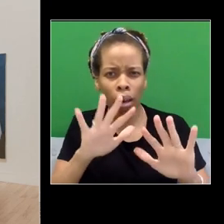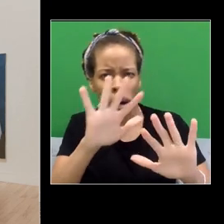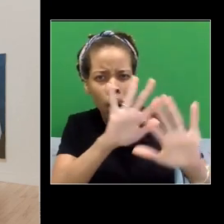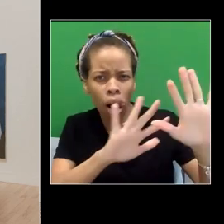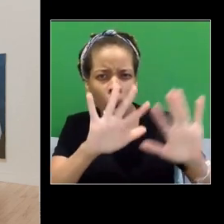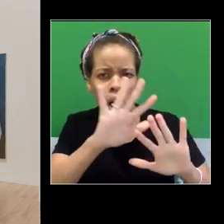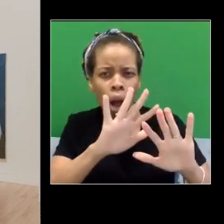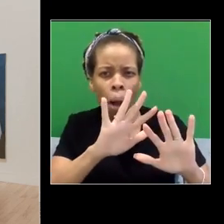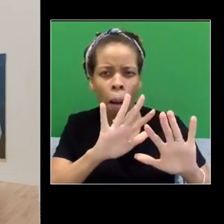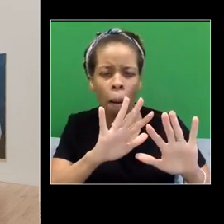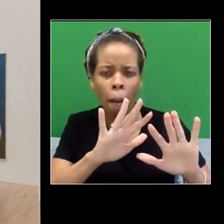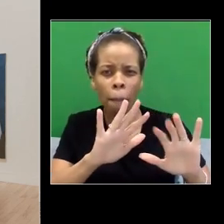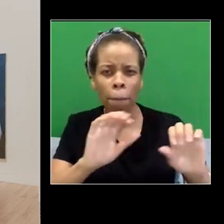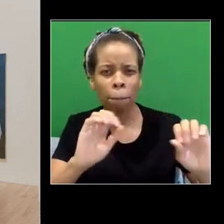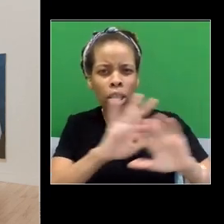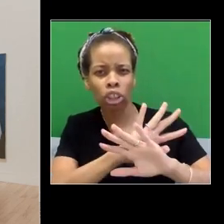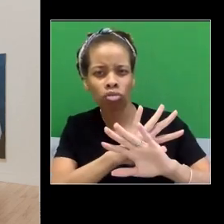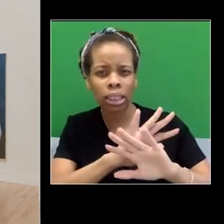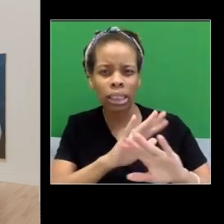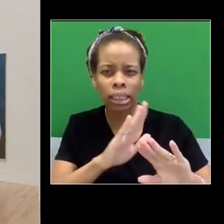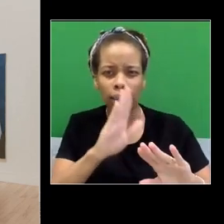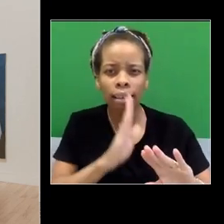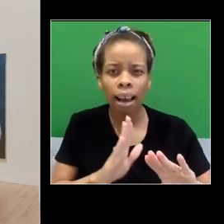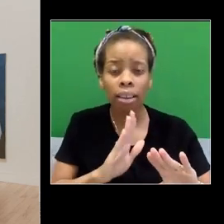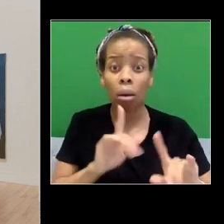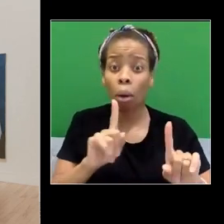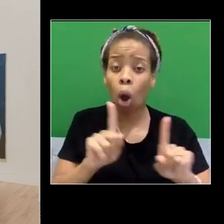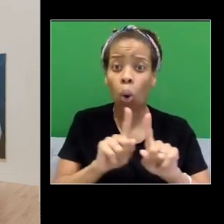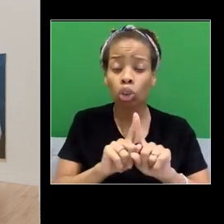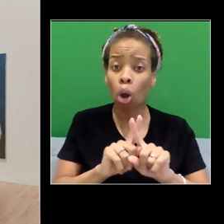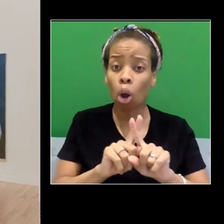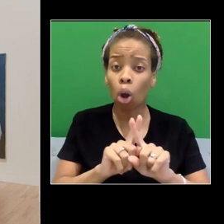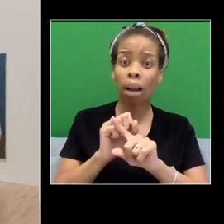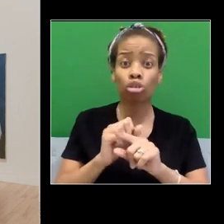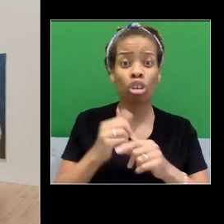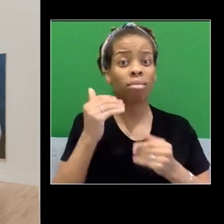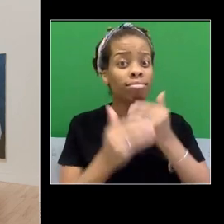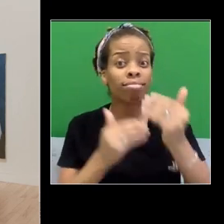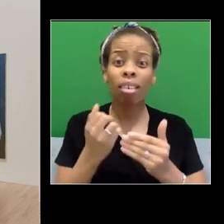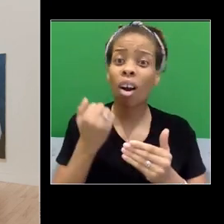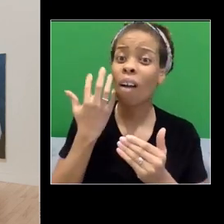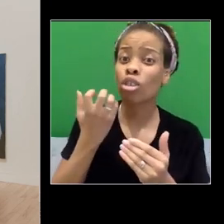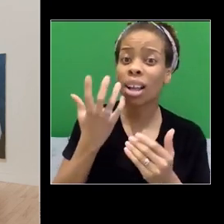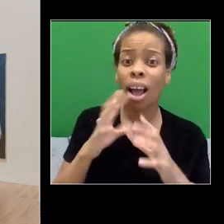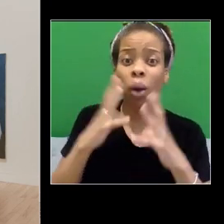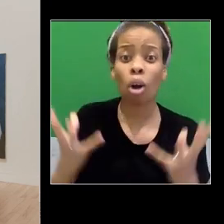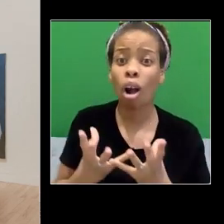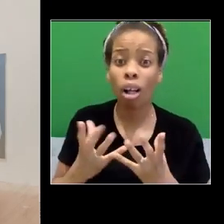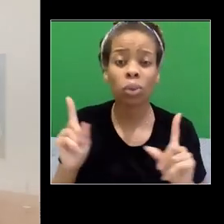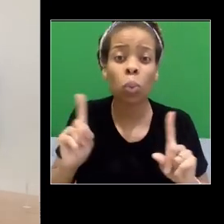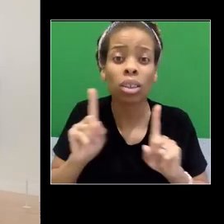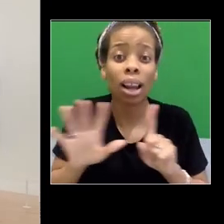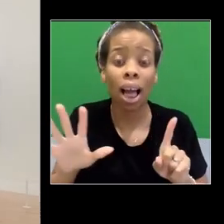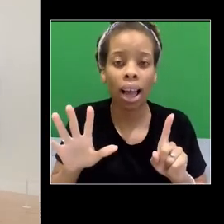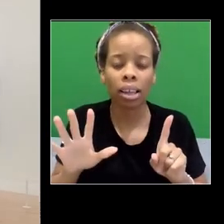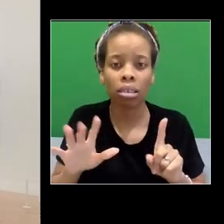the nature of capturing the world around you and the life you lead and the way you see the world and what you're seeing in that